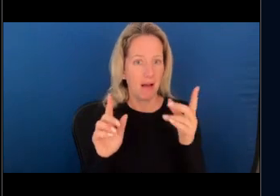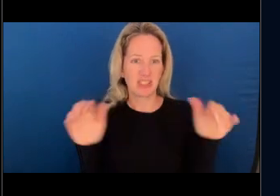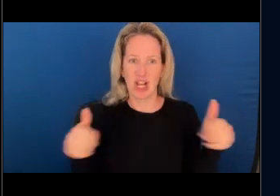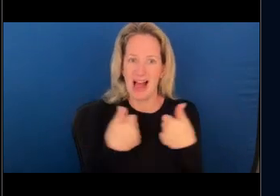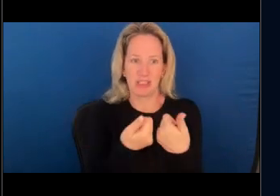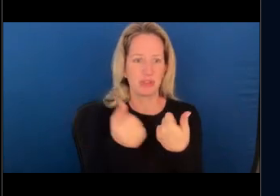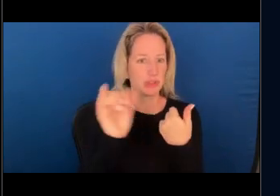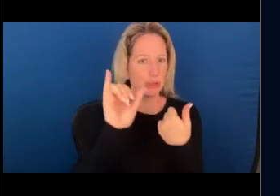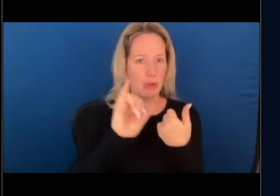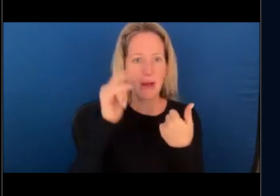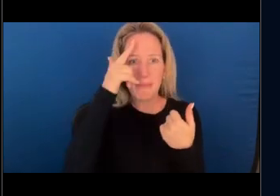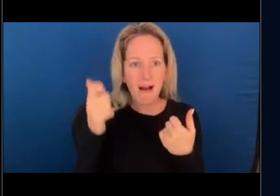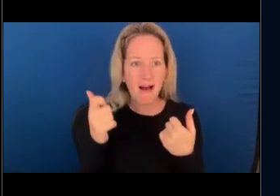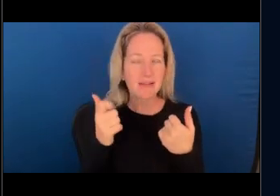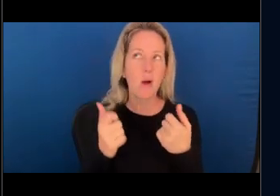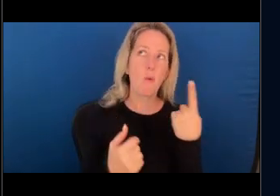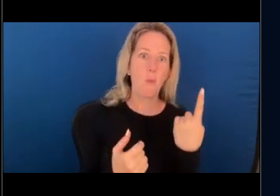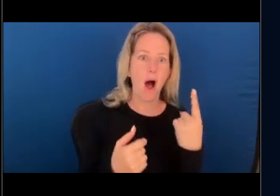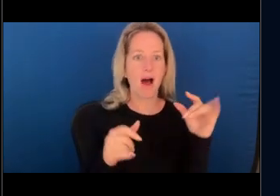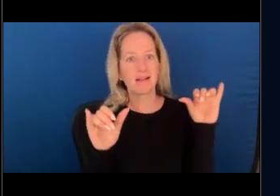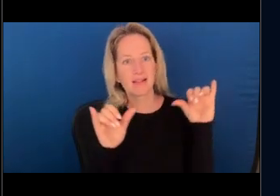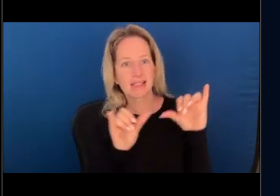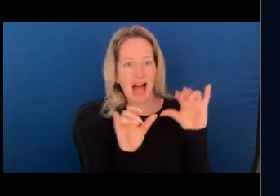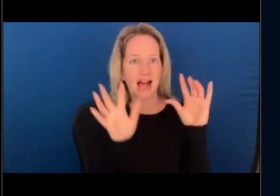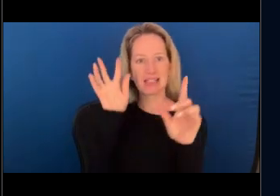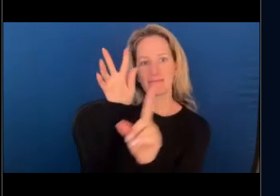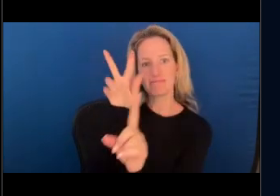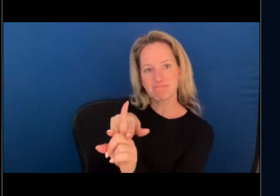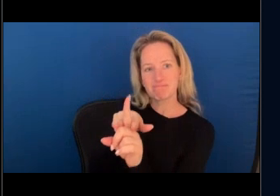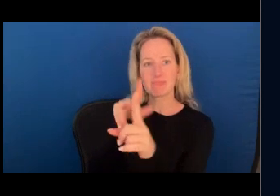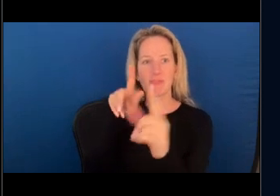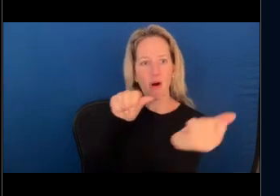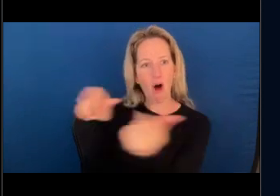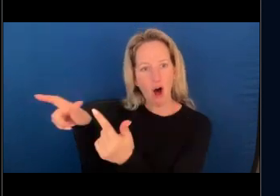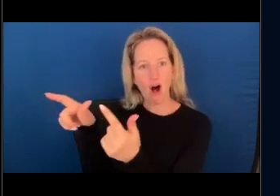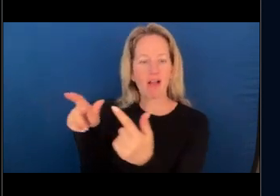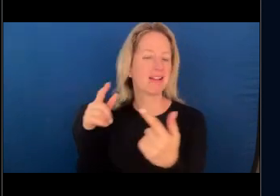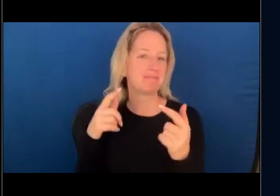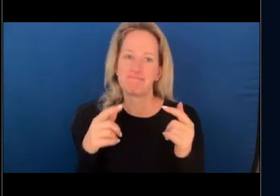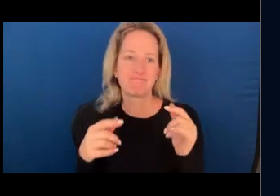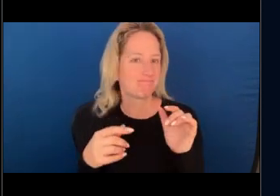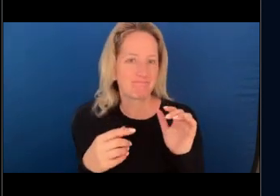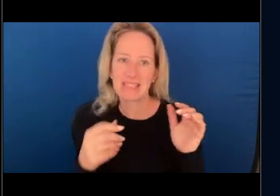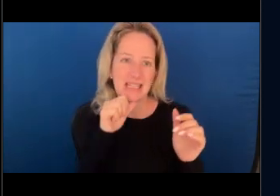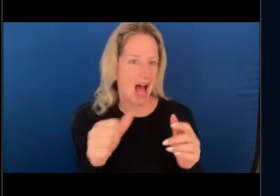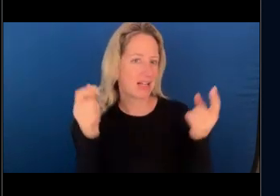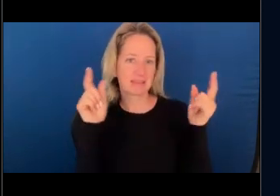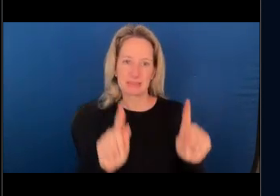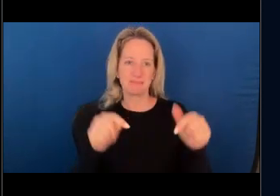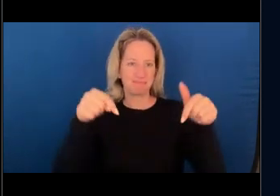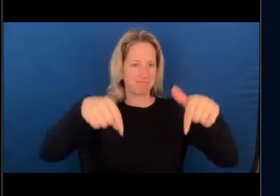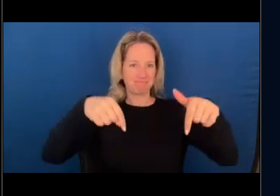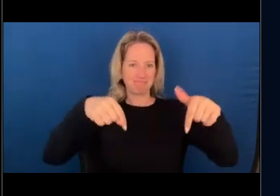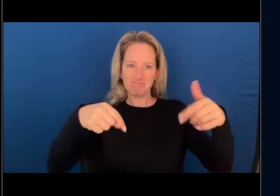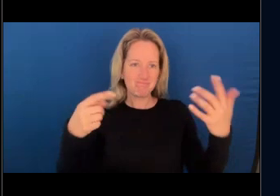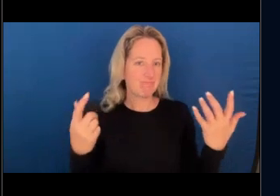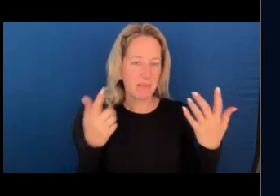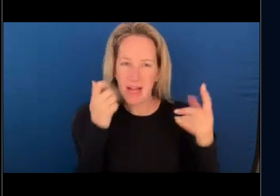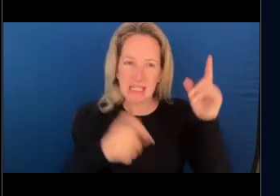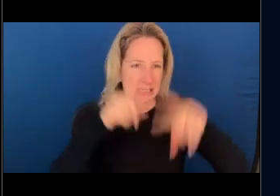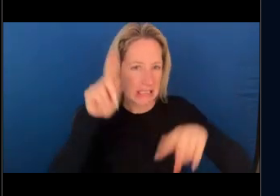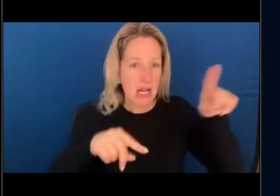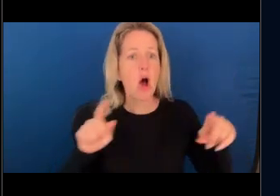the sort of paradigm of one size fits all models and solutions for marine debris and other issues really don't necessarily apply here, even though we're